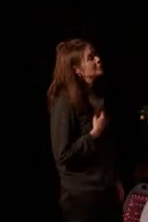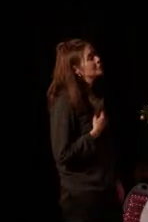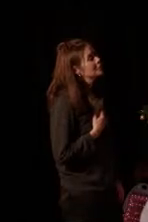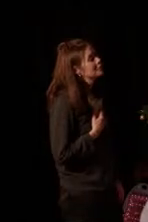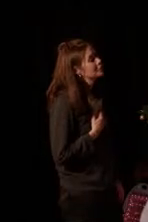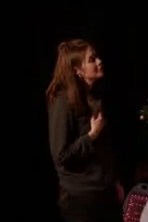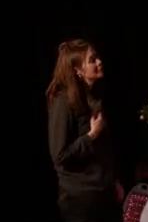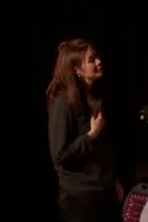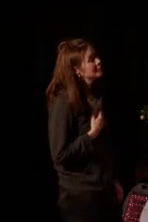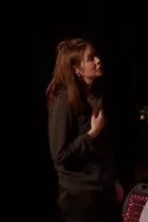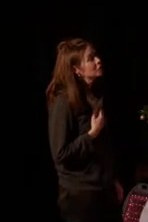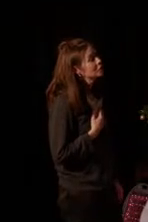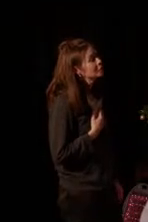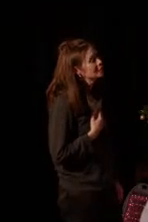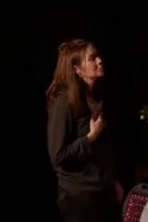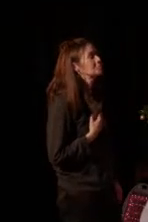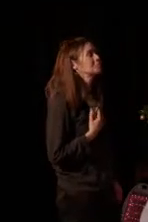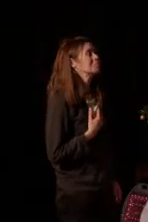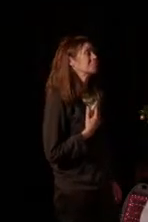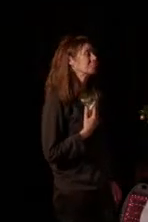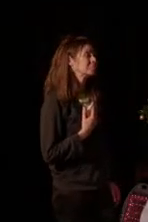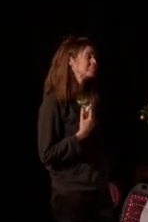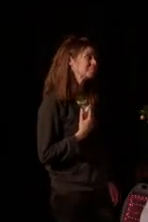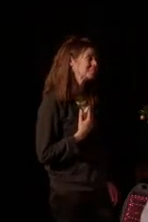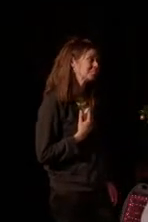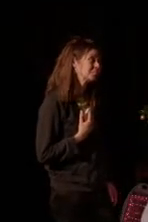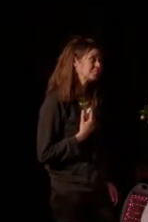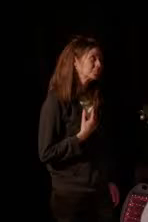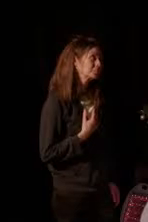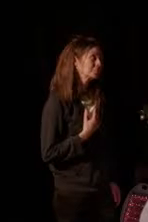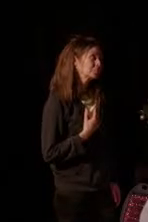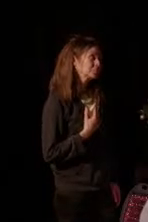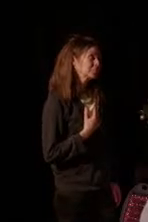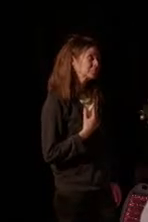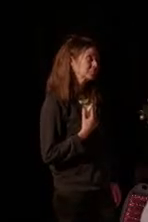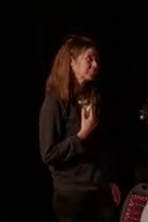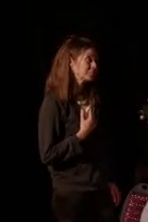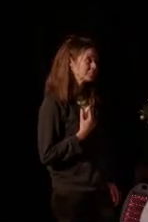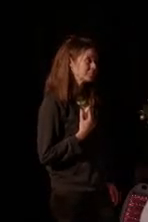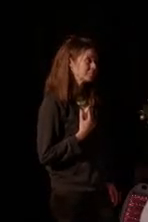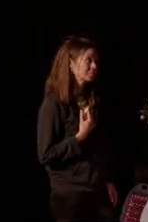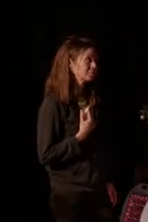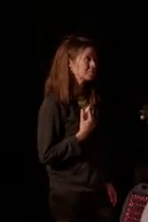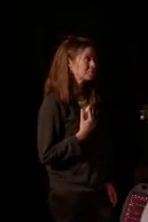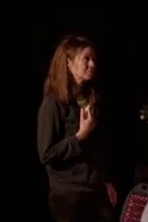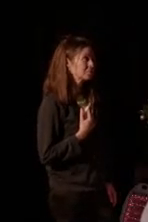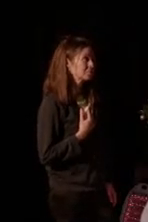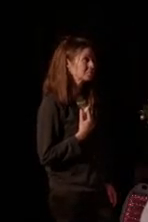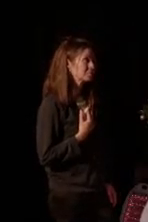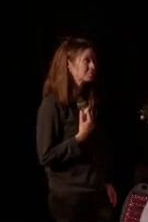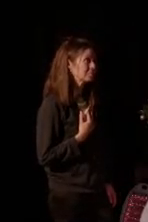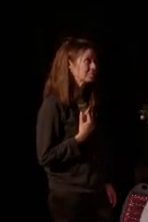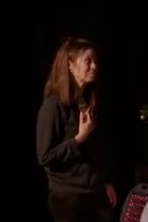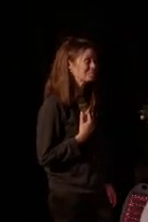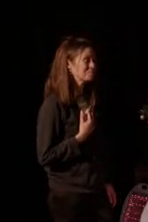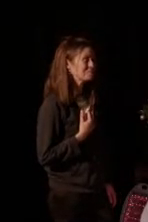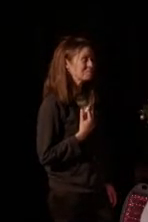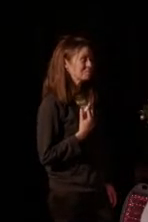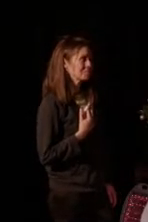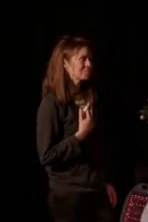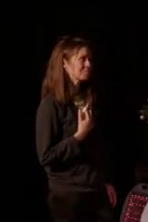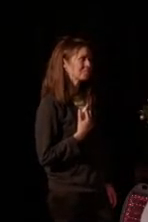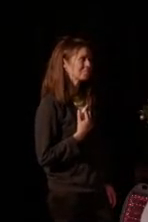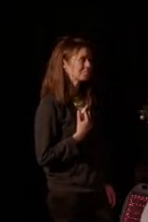That I should fear to die. Therefore proceed. But make no mistake, not for my